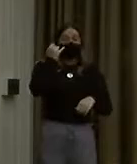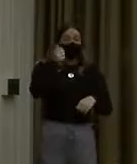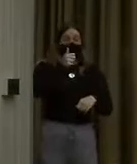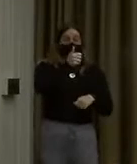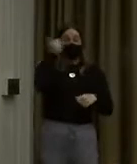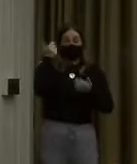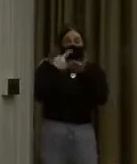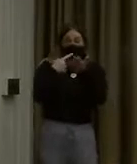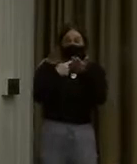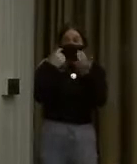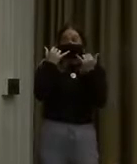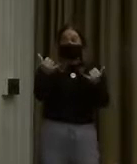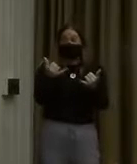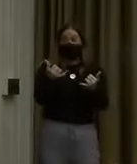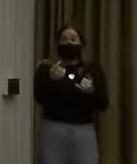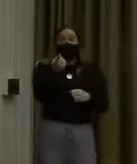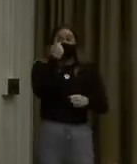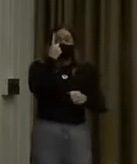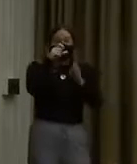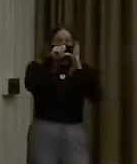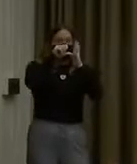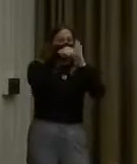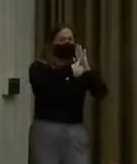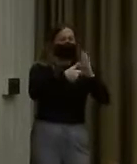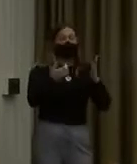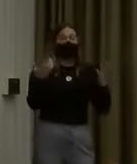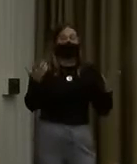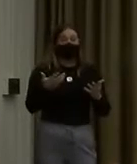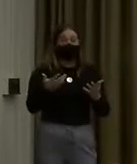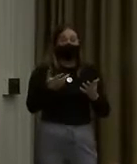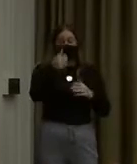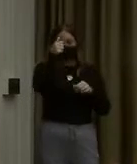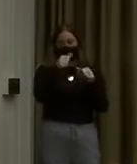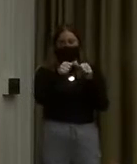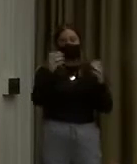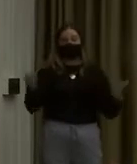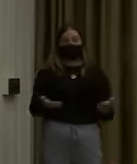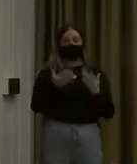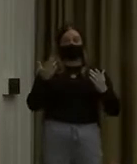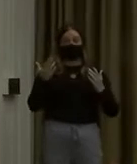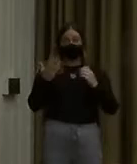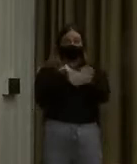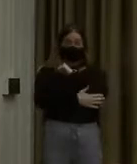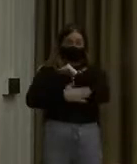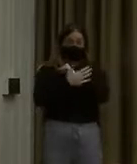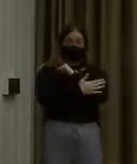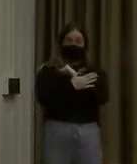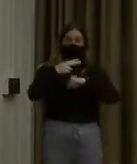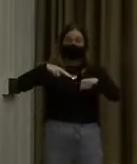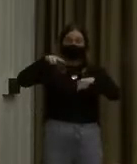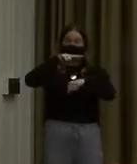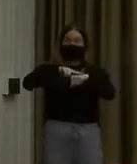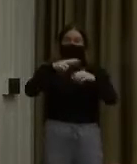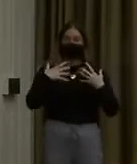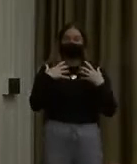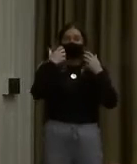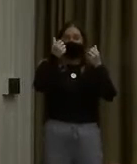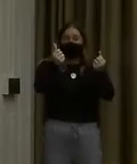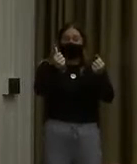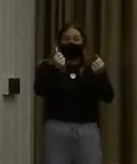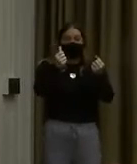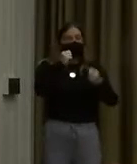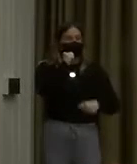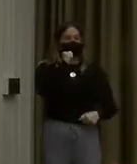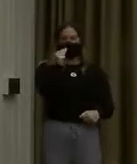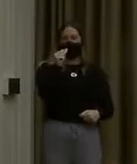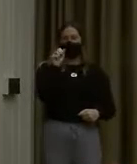talked about today, the one thing that we must always remember is that in our country, the nation's health is not